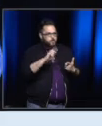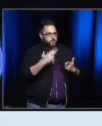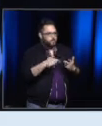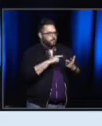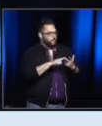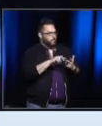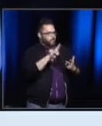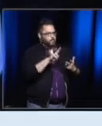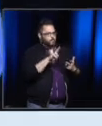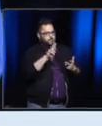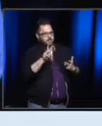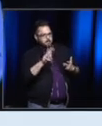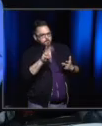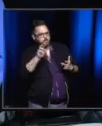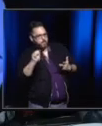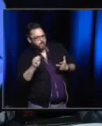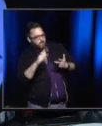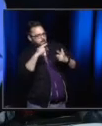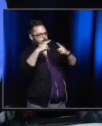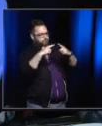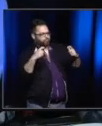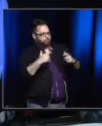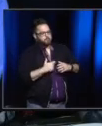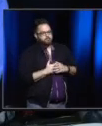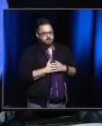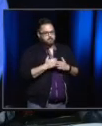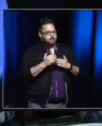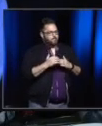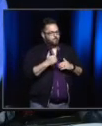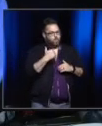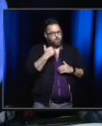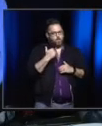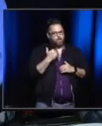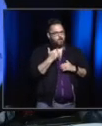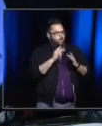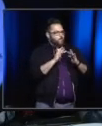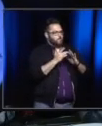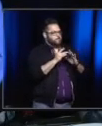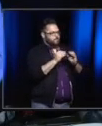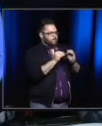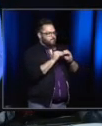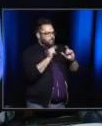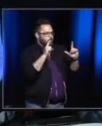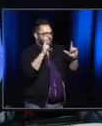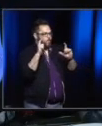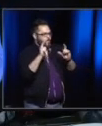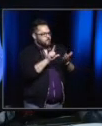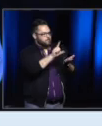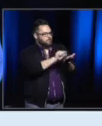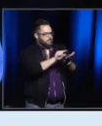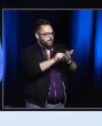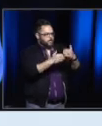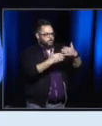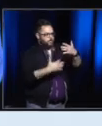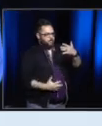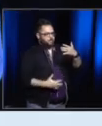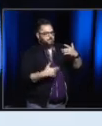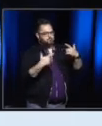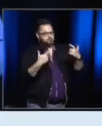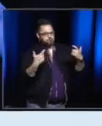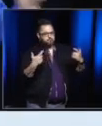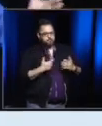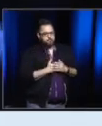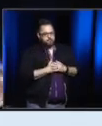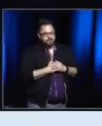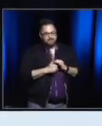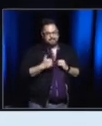There you go. And by the way, you can go to our website for photos and pictures and publications and so on. Right, here we